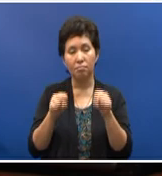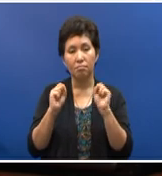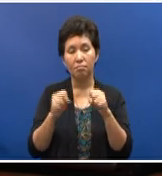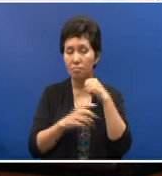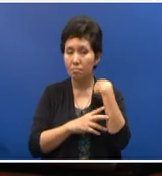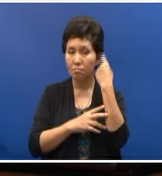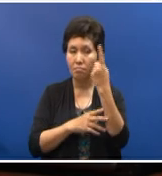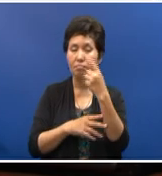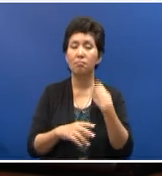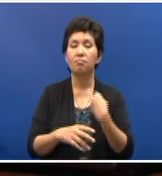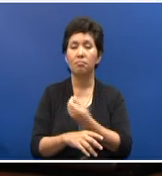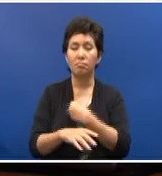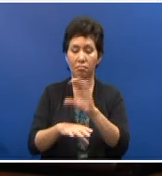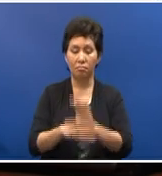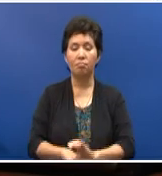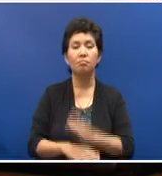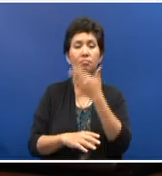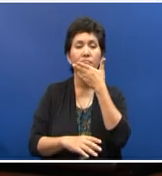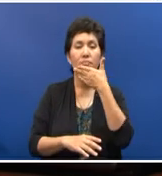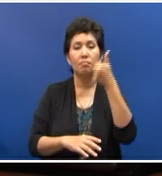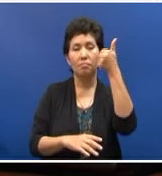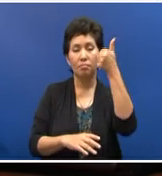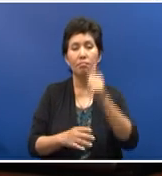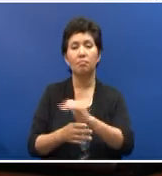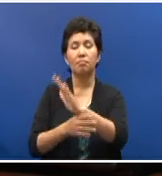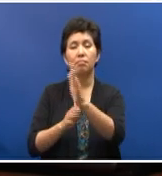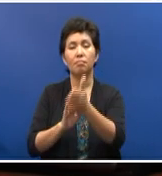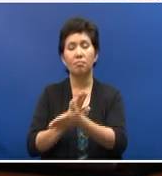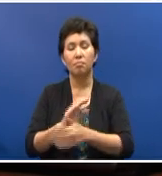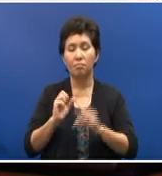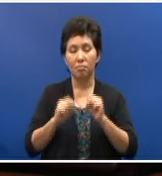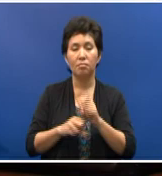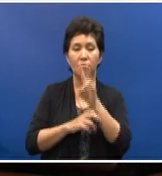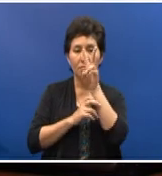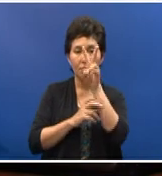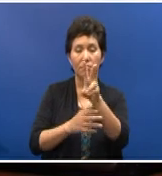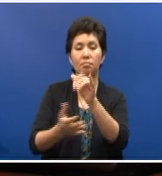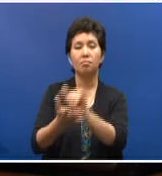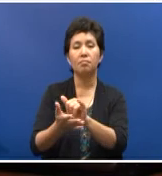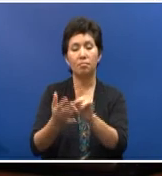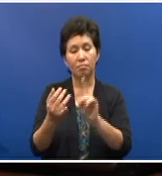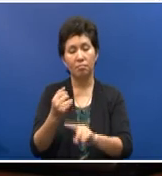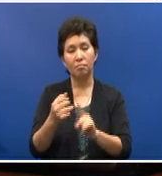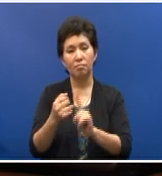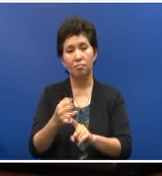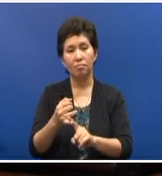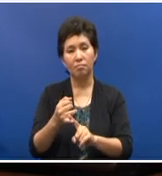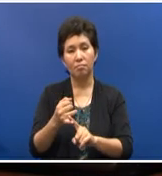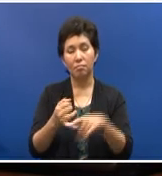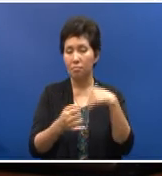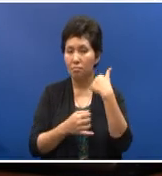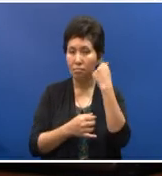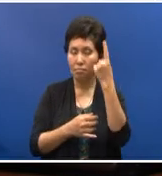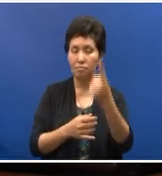to understand our culture better. Okay, so we can see that in the end, when we understand